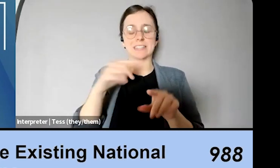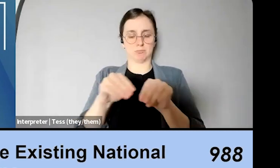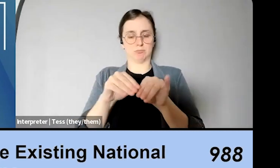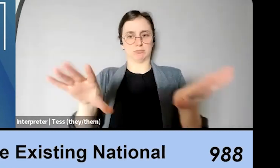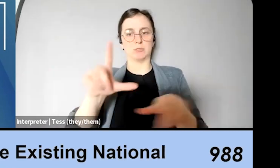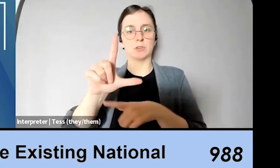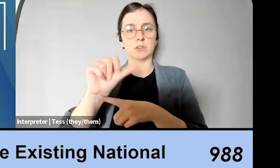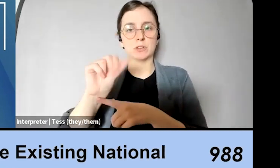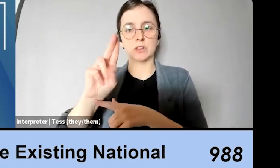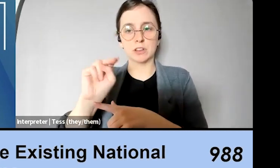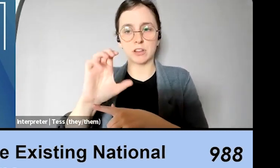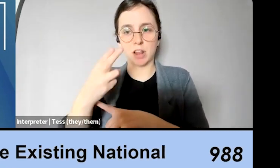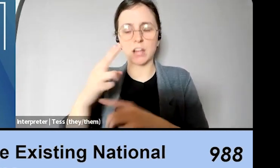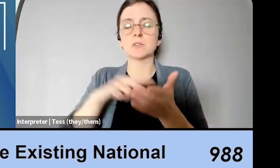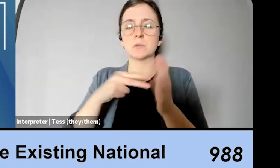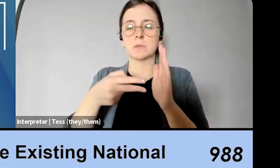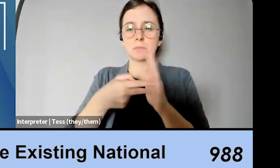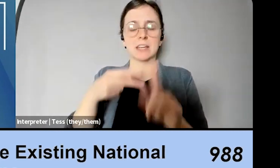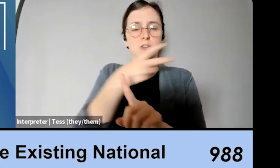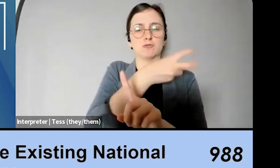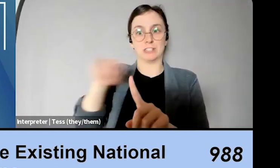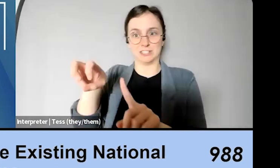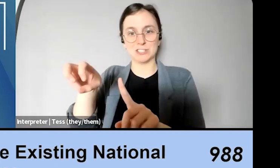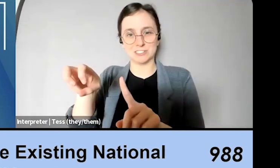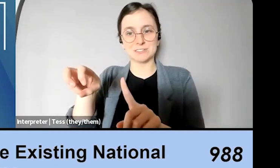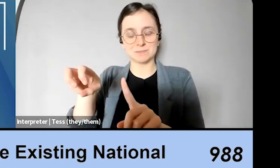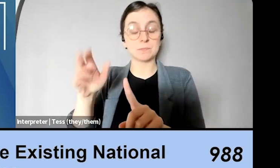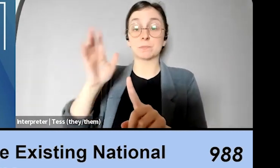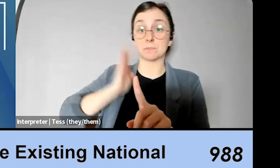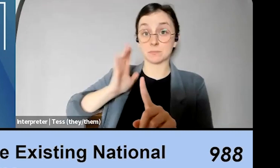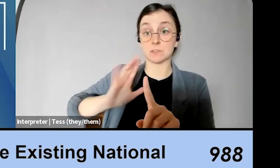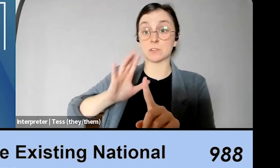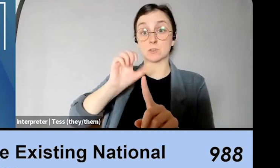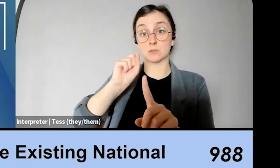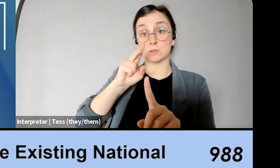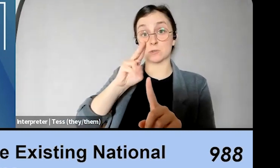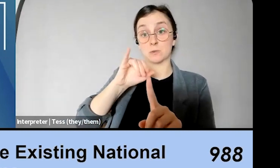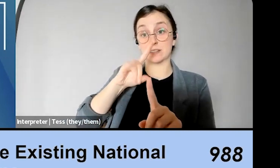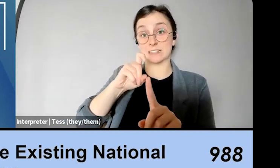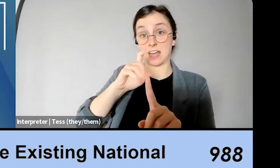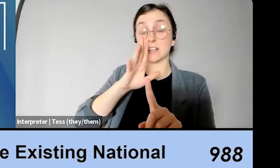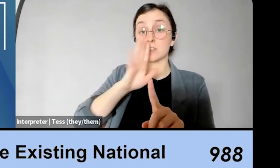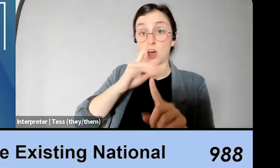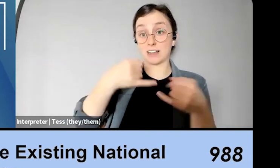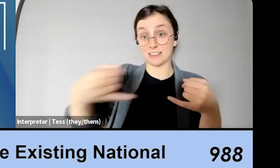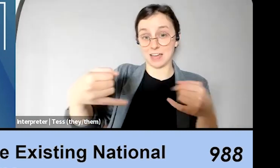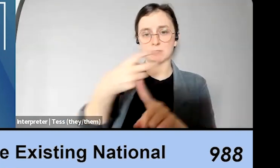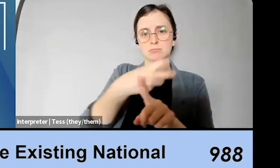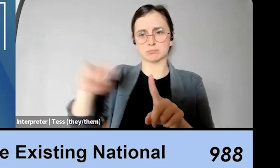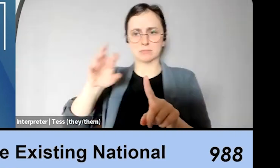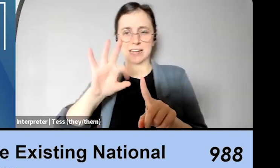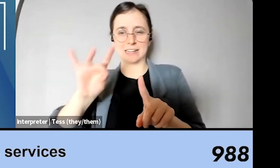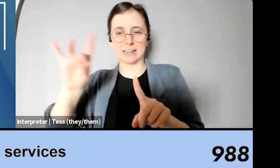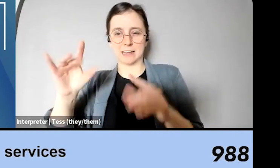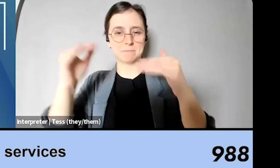that were available by dialing the previous suicide talk line to this 988 and crisis services. Let's go on to the next